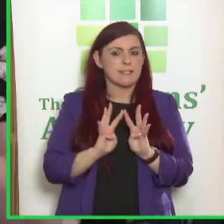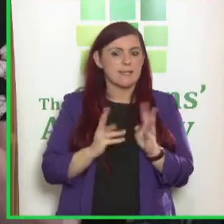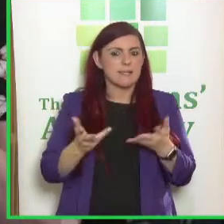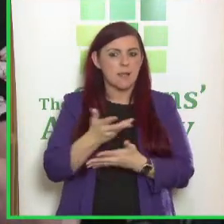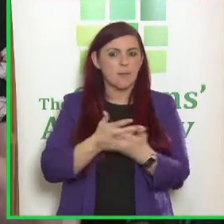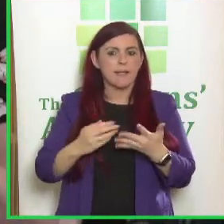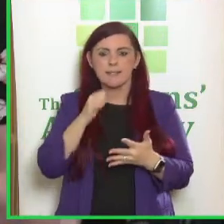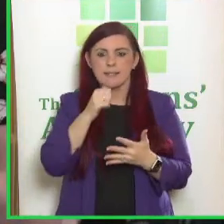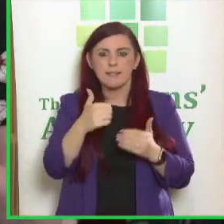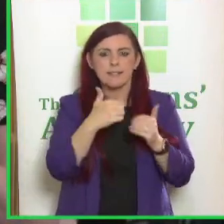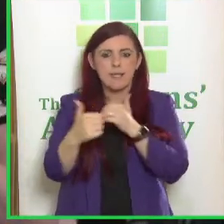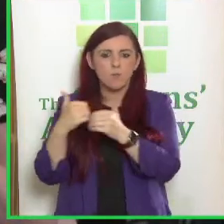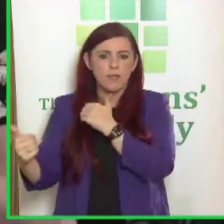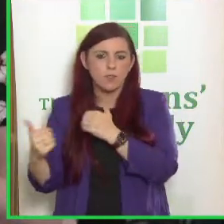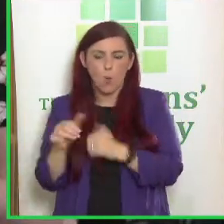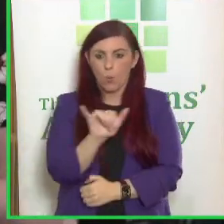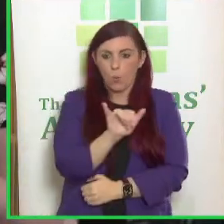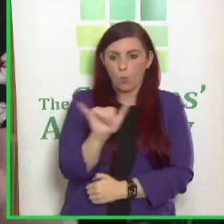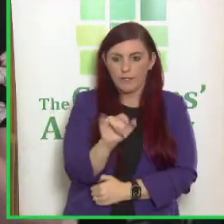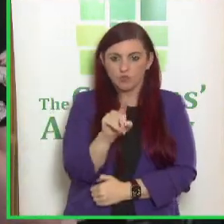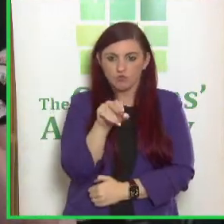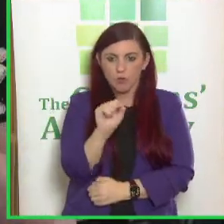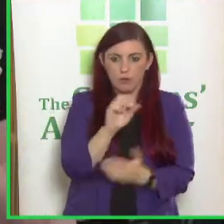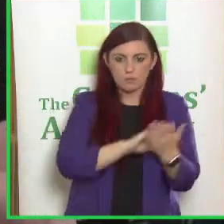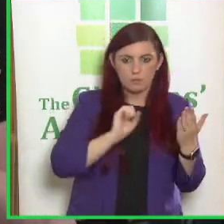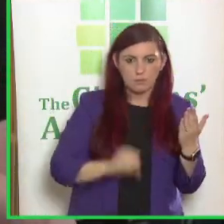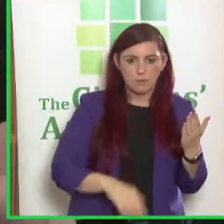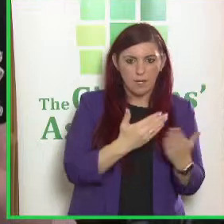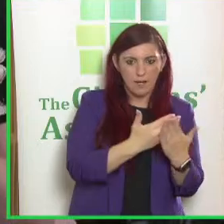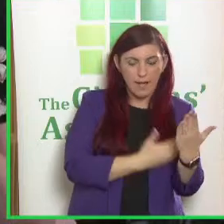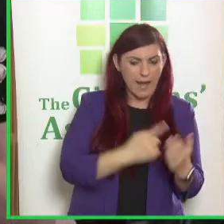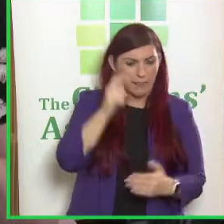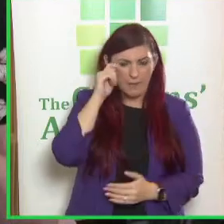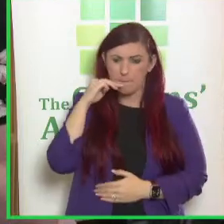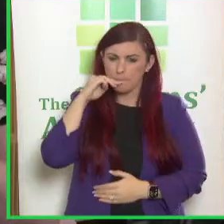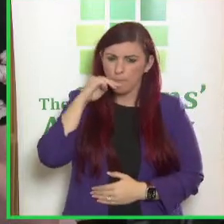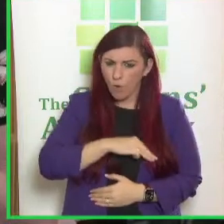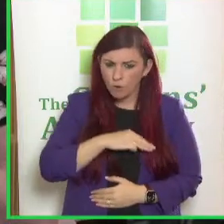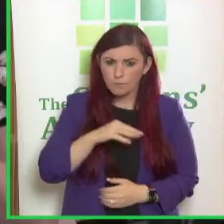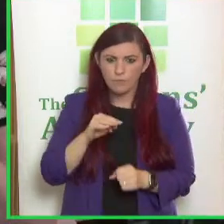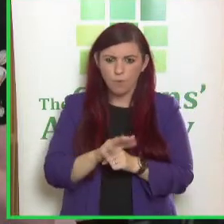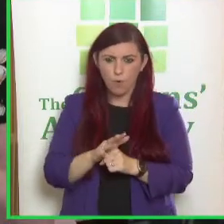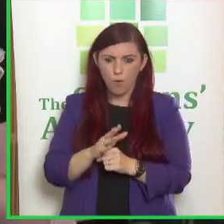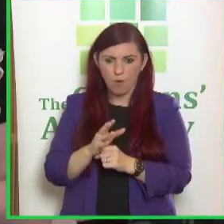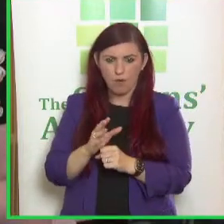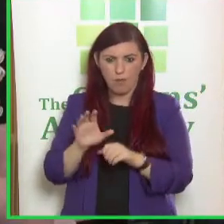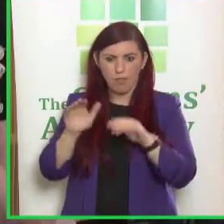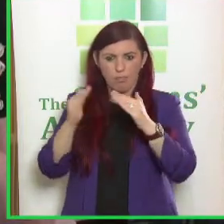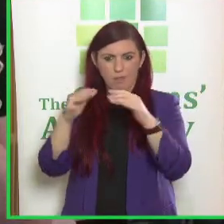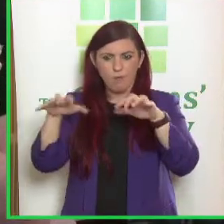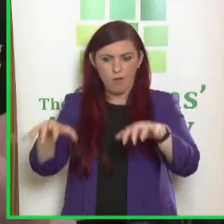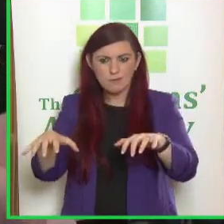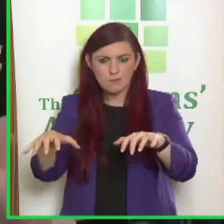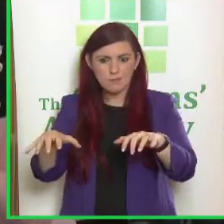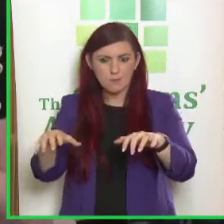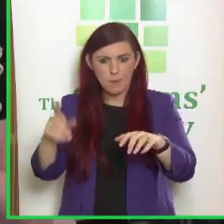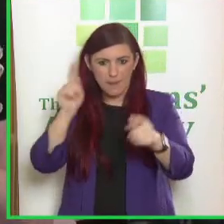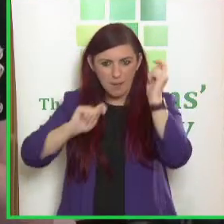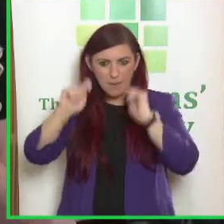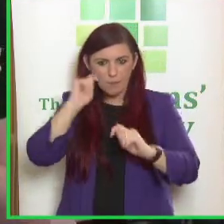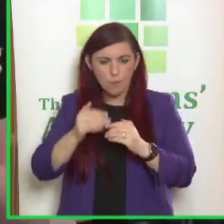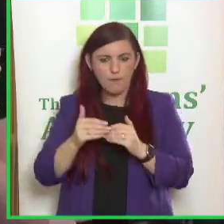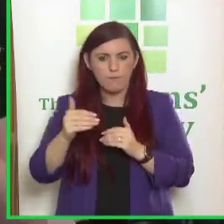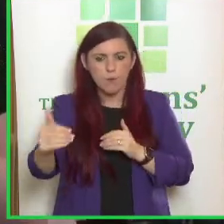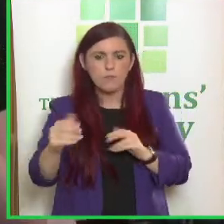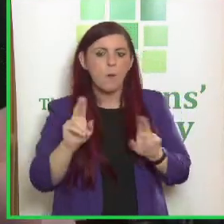out what drugs should be decriminalised, and I think that that's extremely important for the Oireachtas to keep in mind as it moves forward, because we can't, I